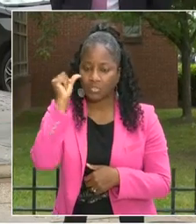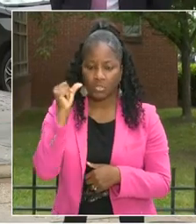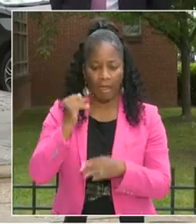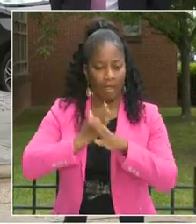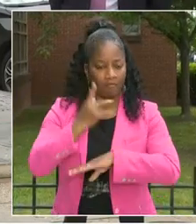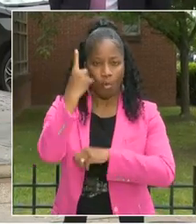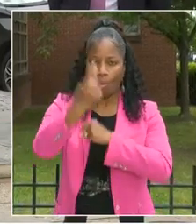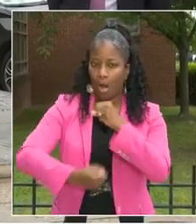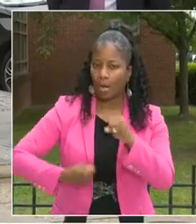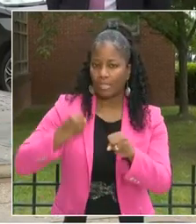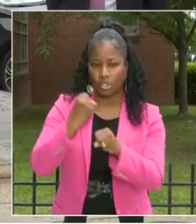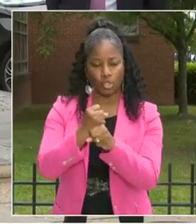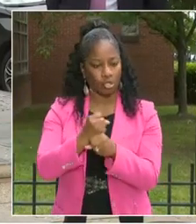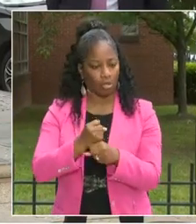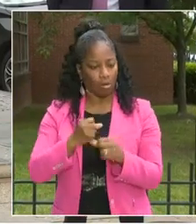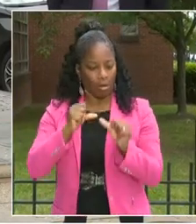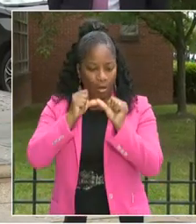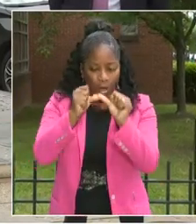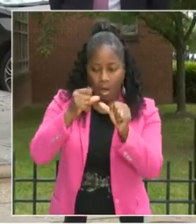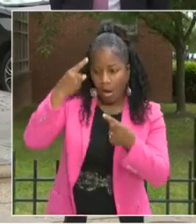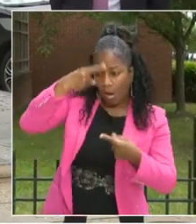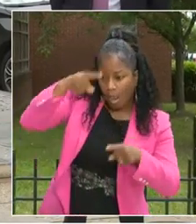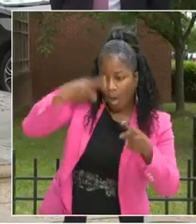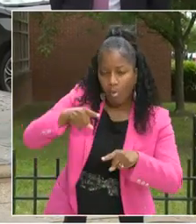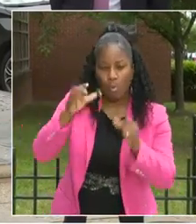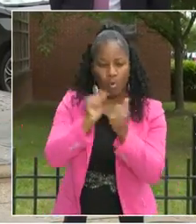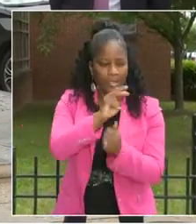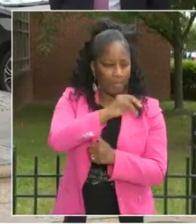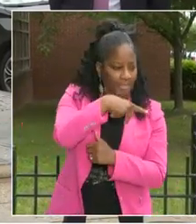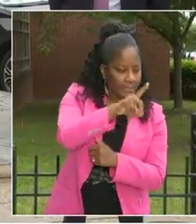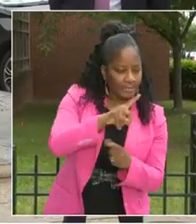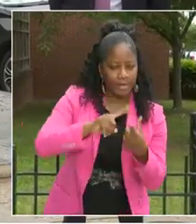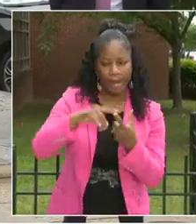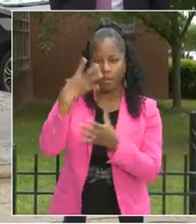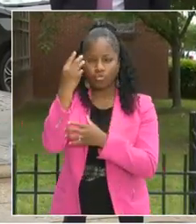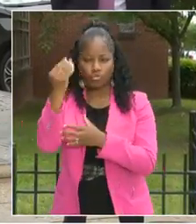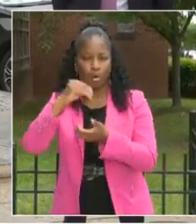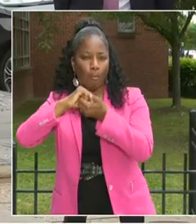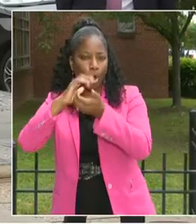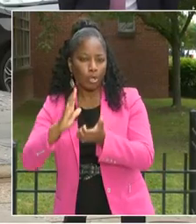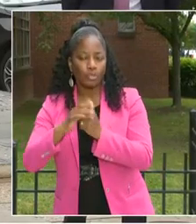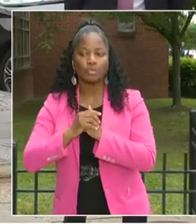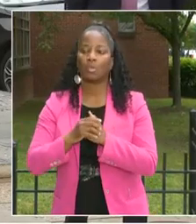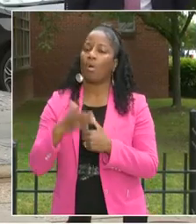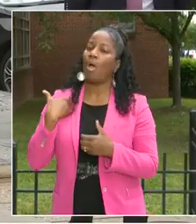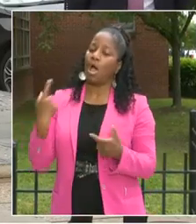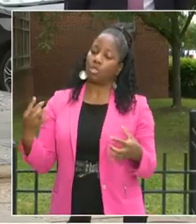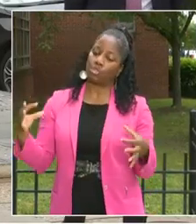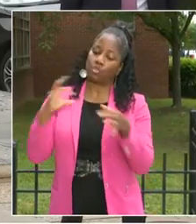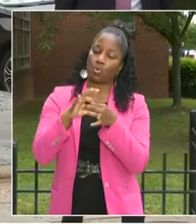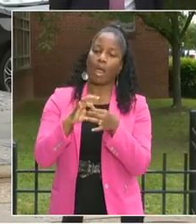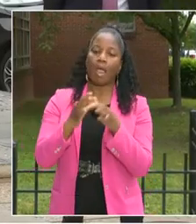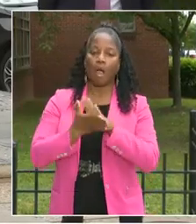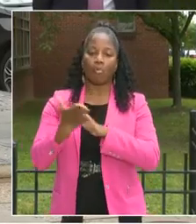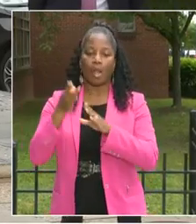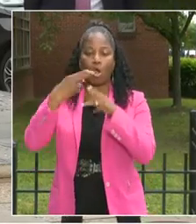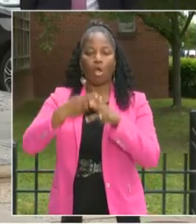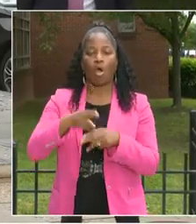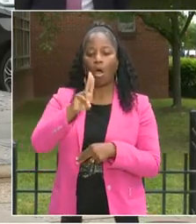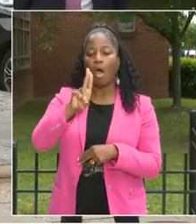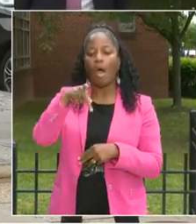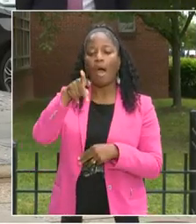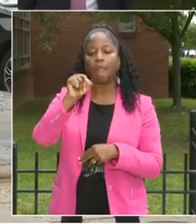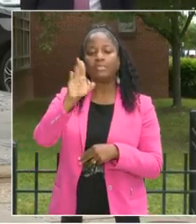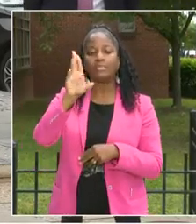intense collaboration within MPD and with our external partners, a joint operation known as Uptown